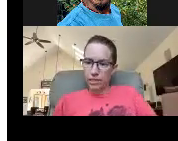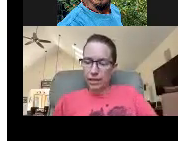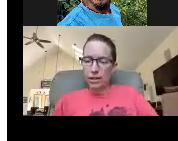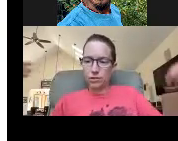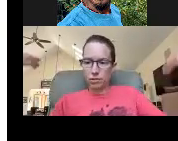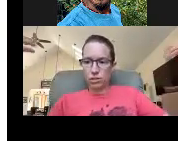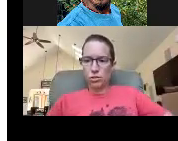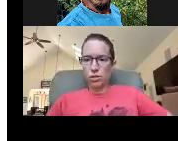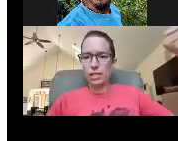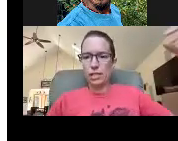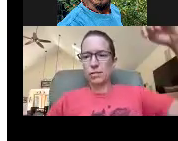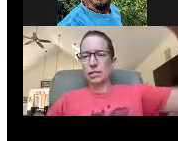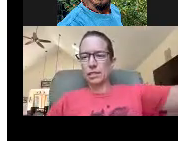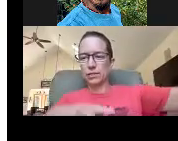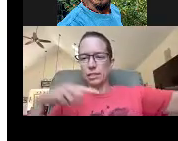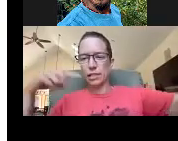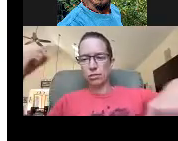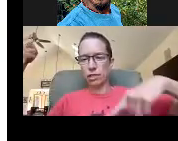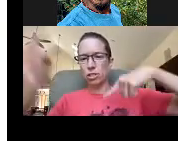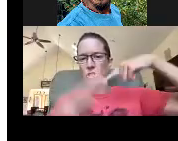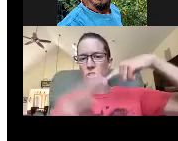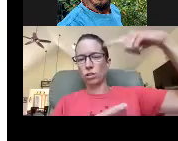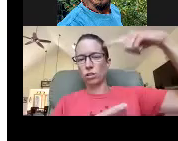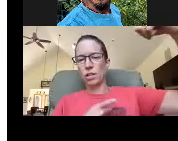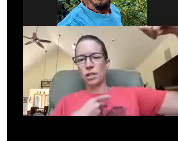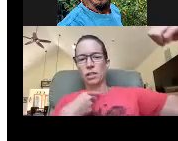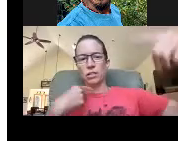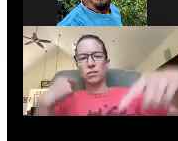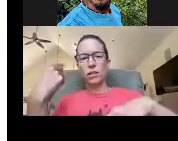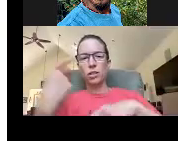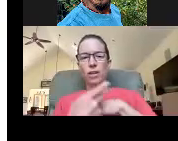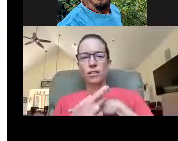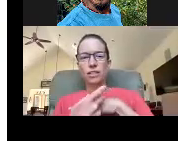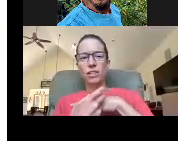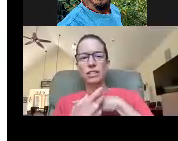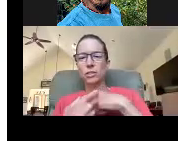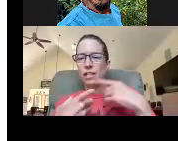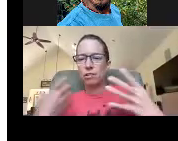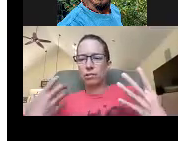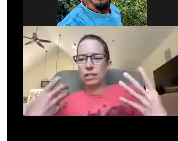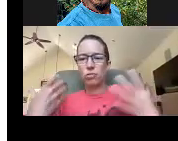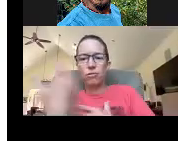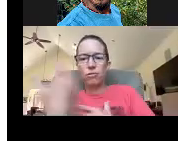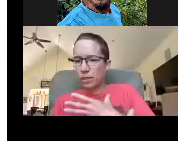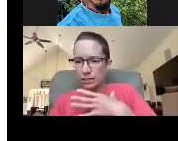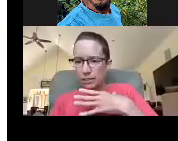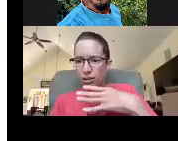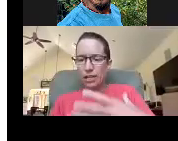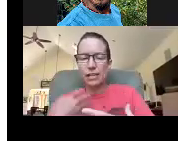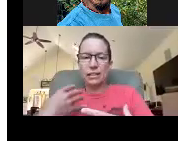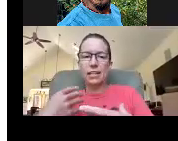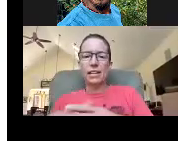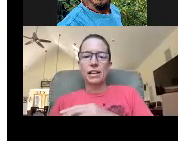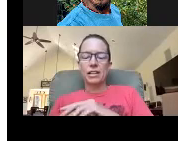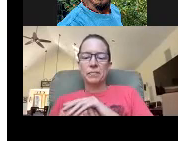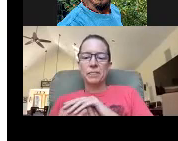We take care of it. We steward it. And so this give and take relationship, it's very similar to how we relate to our families, our